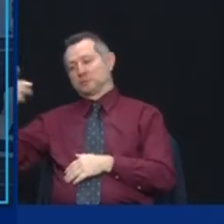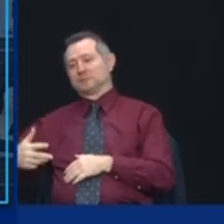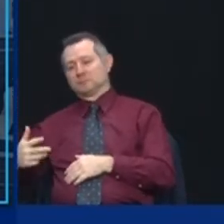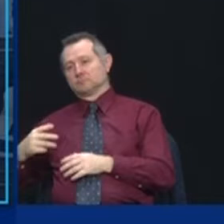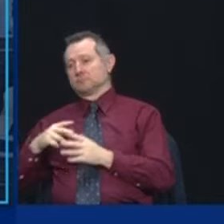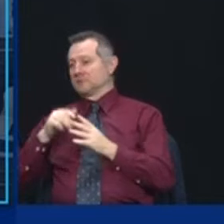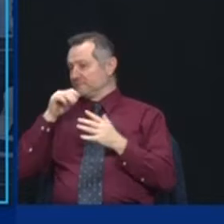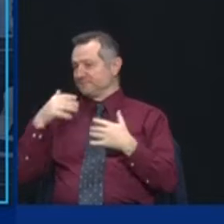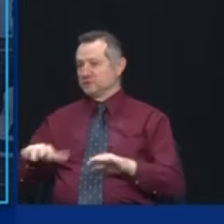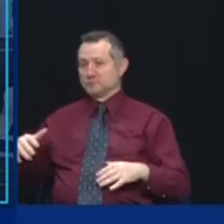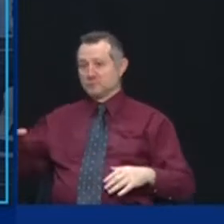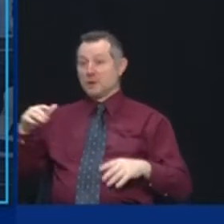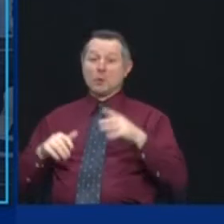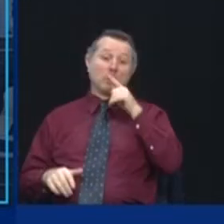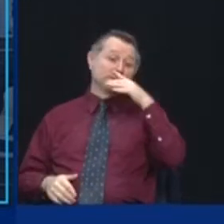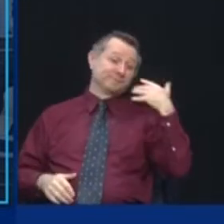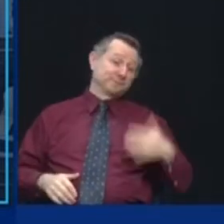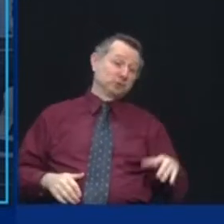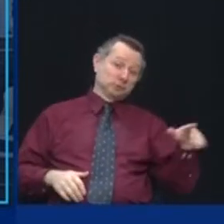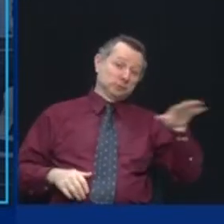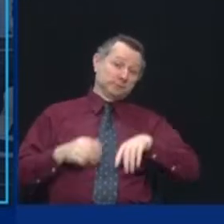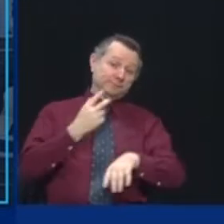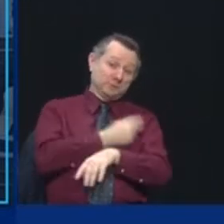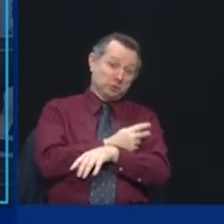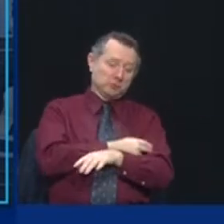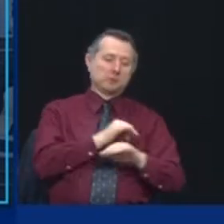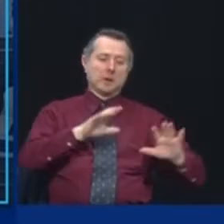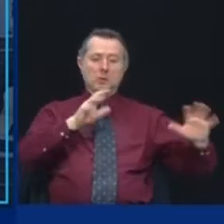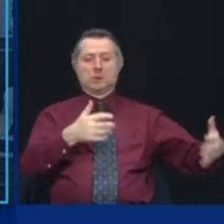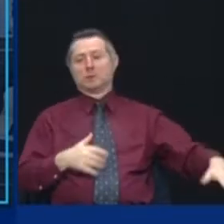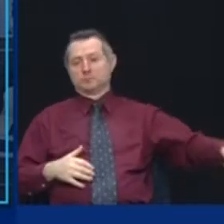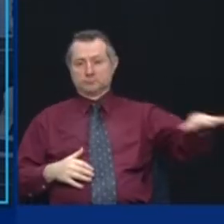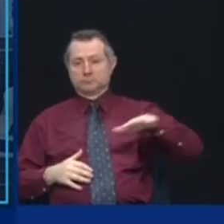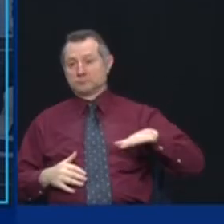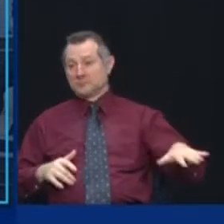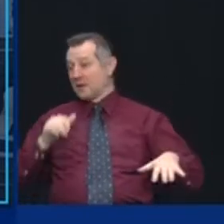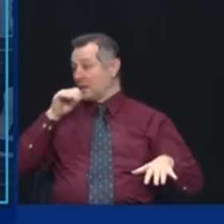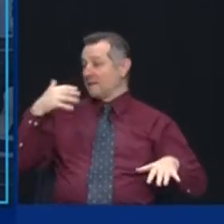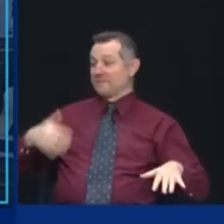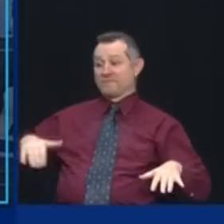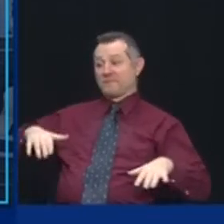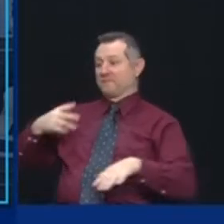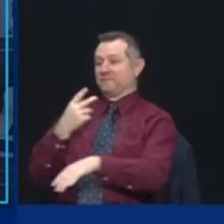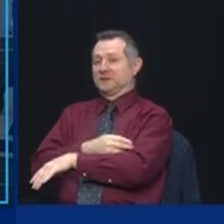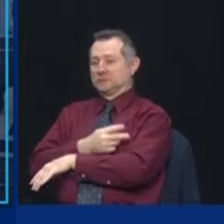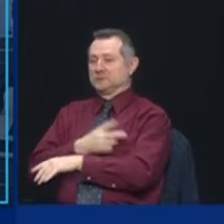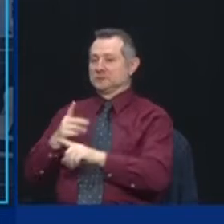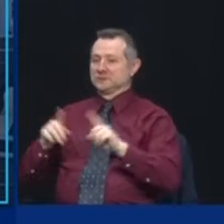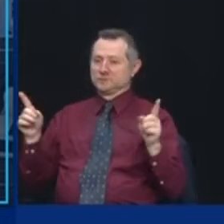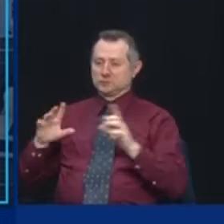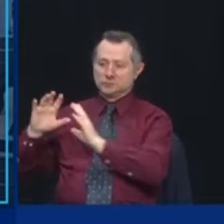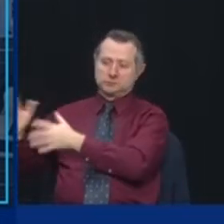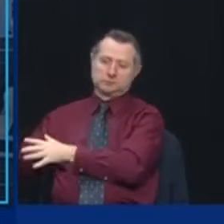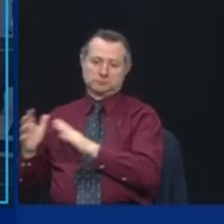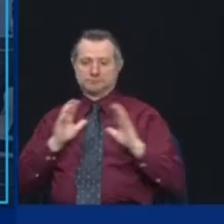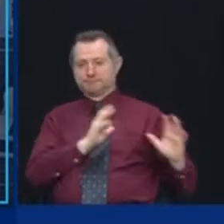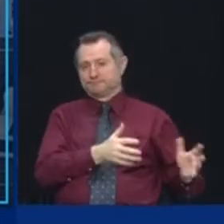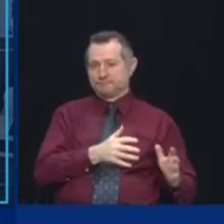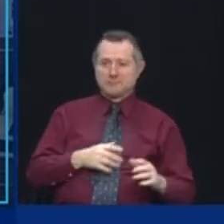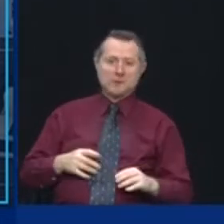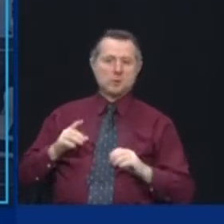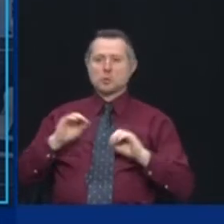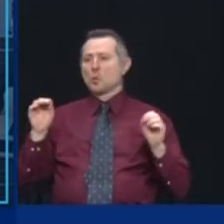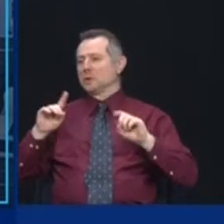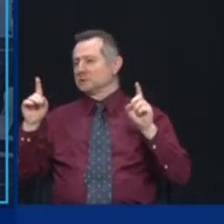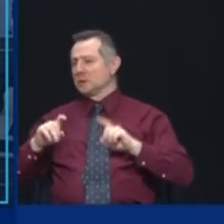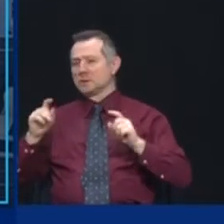vaccinated, that's one category. You're unvaccinated, that's another category. No testing, but if